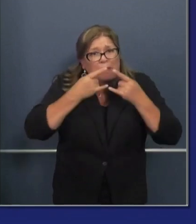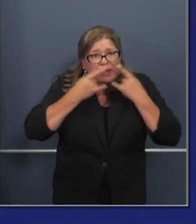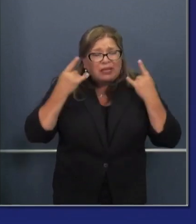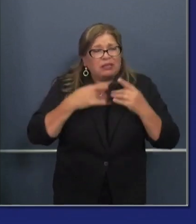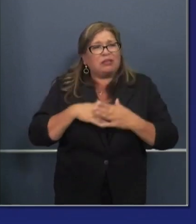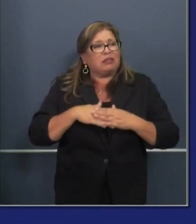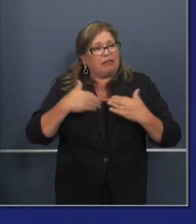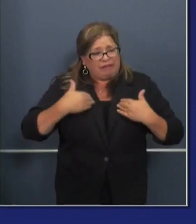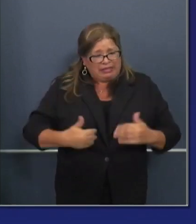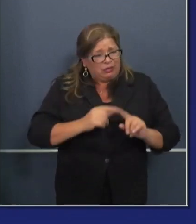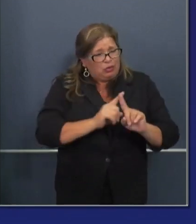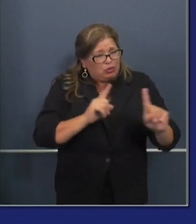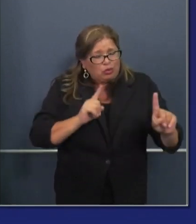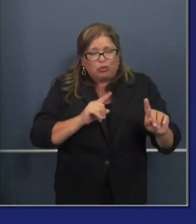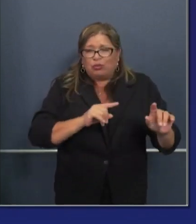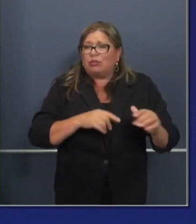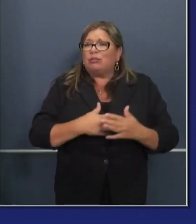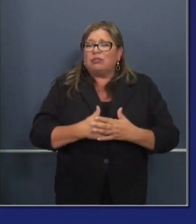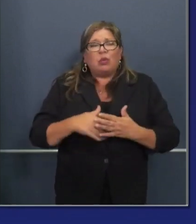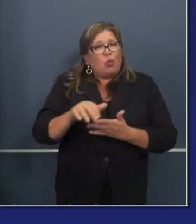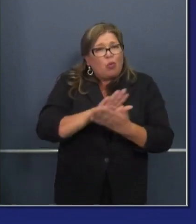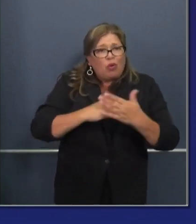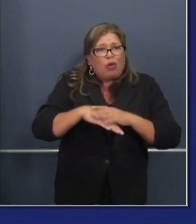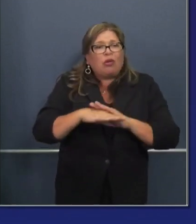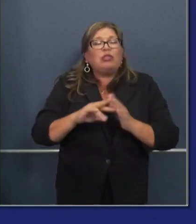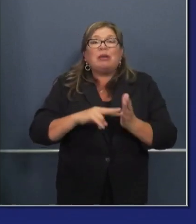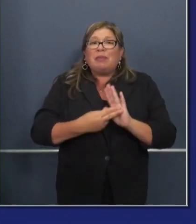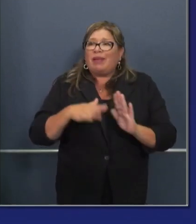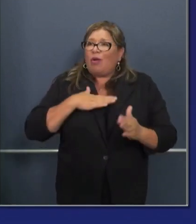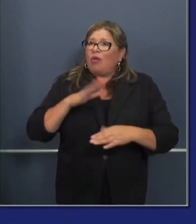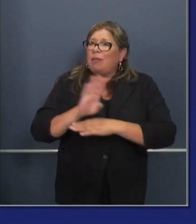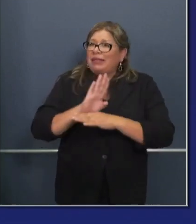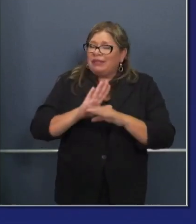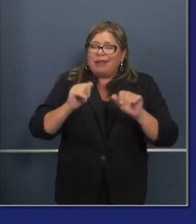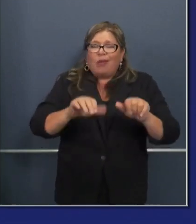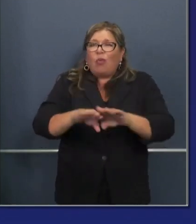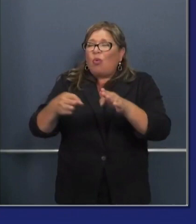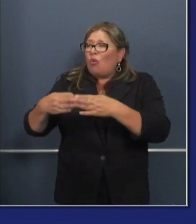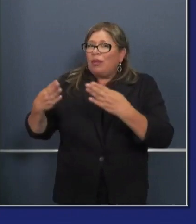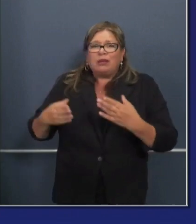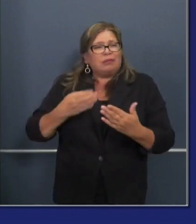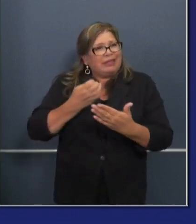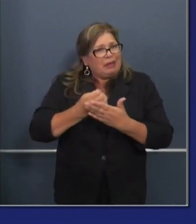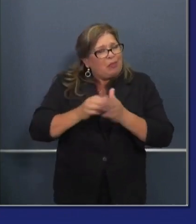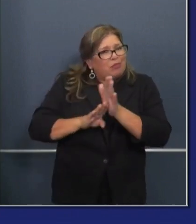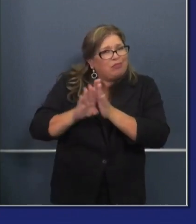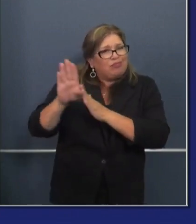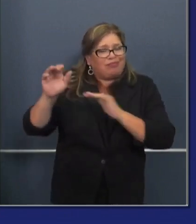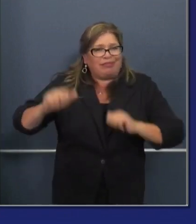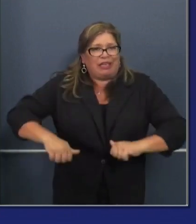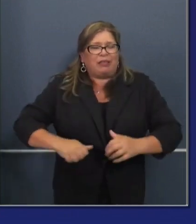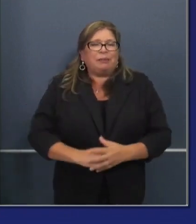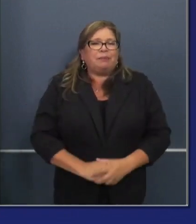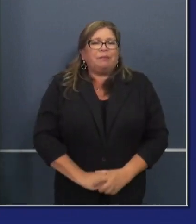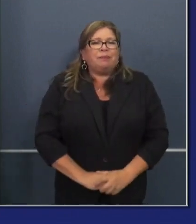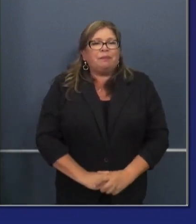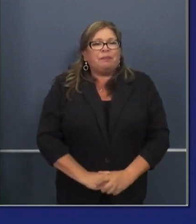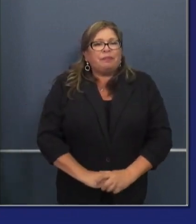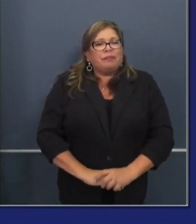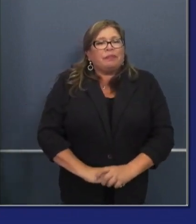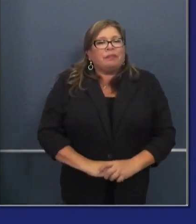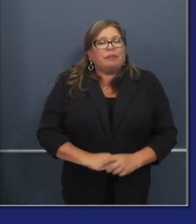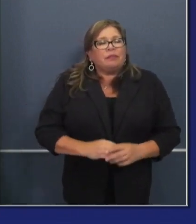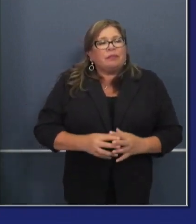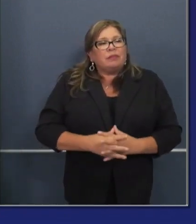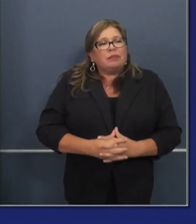move forward with our economy and have more and more sectors reopen. I just wanted to talk about one last point that